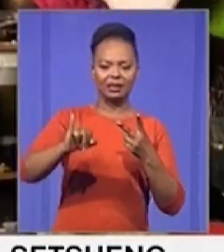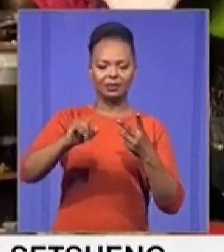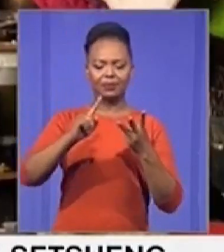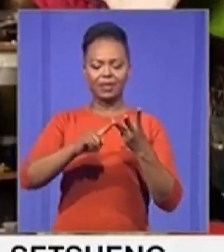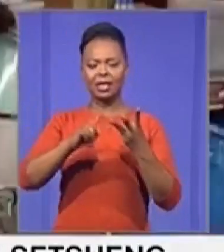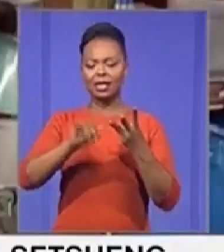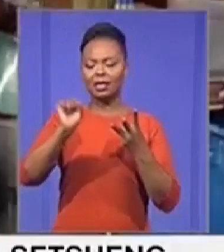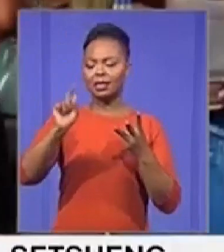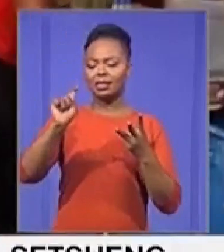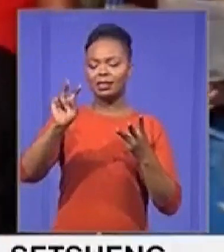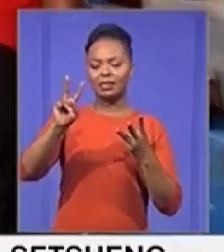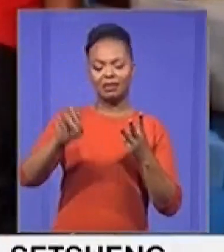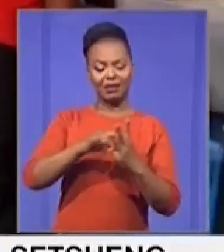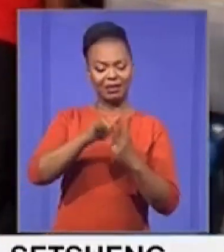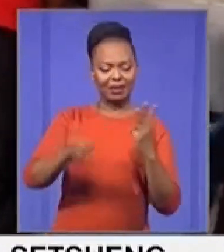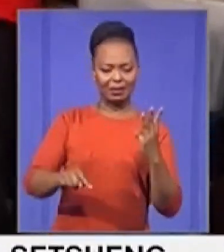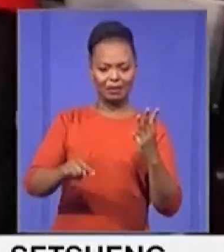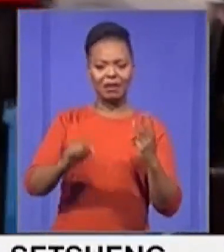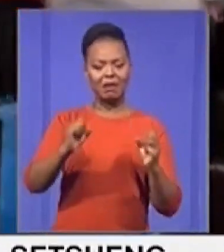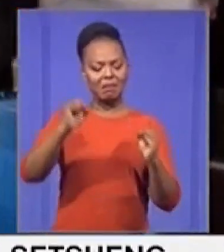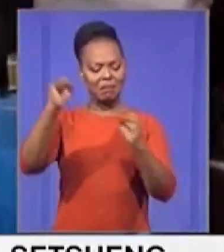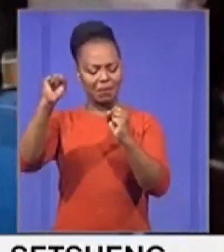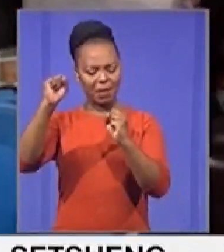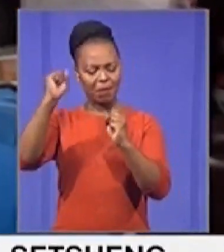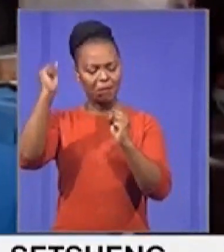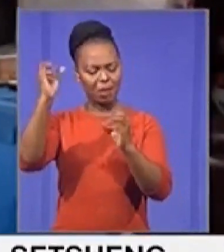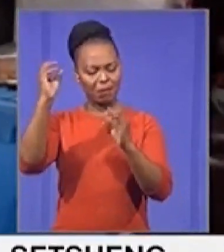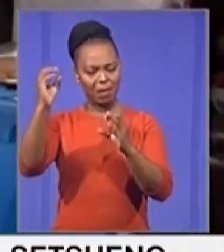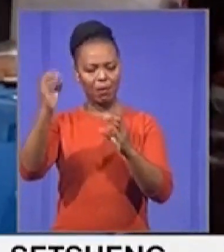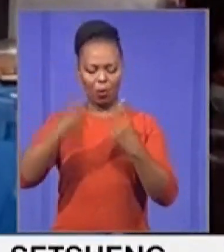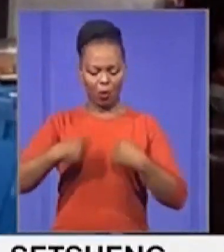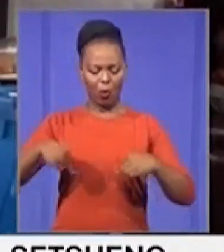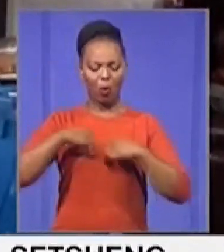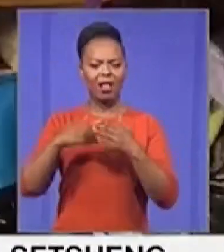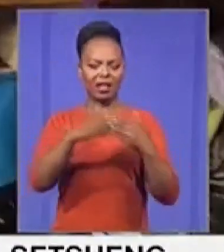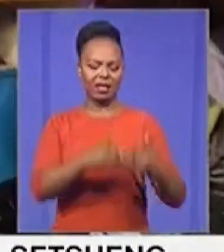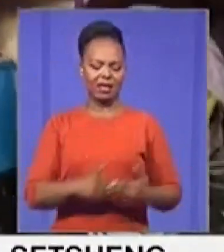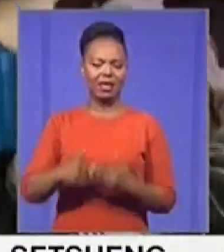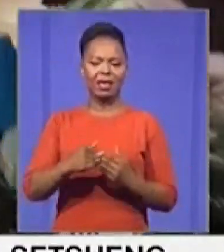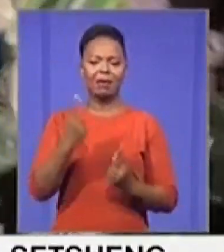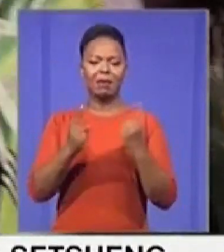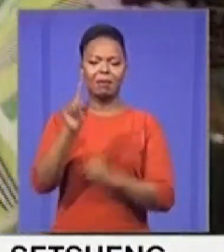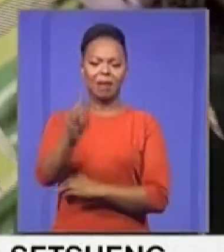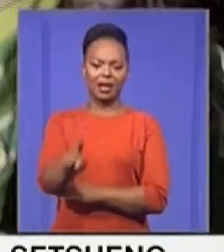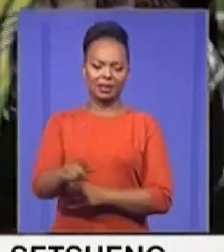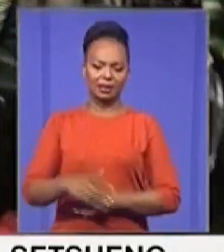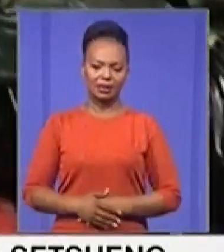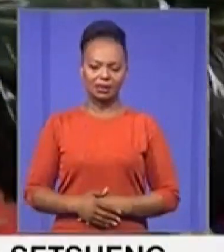Steve Biko, that we need a society where we all care for each other, where there is